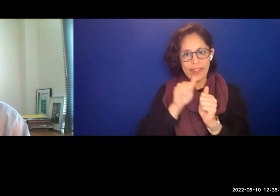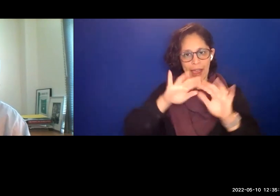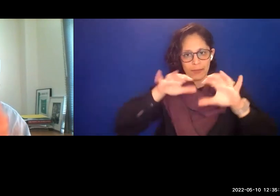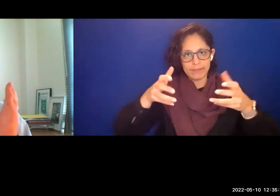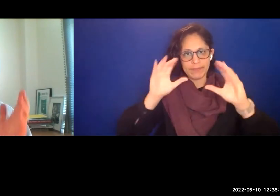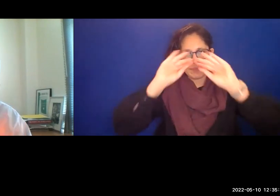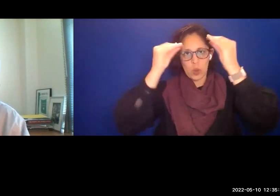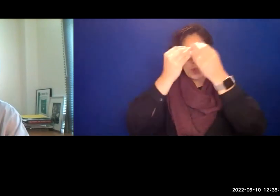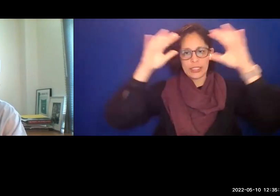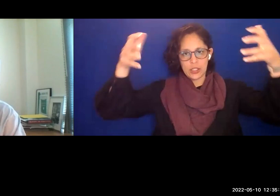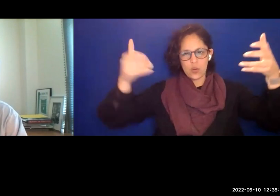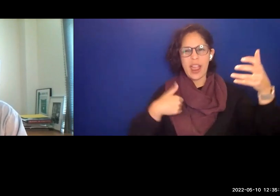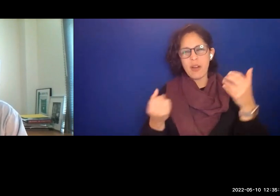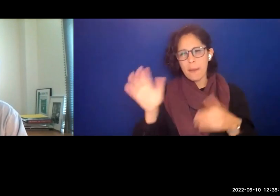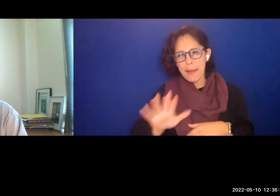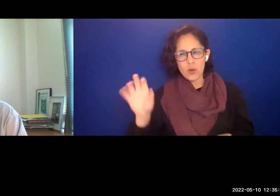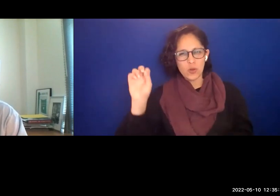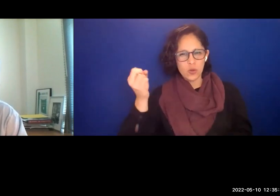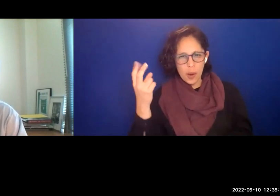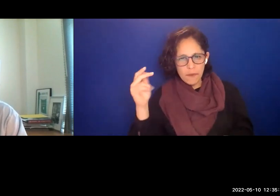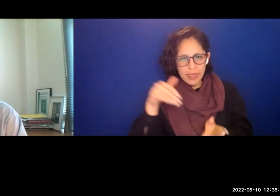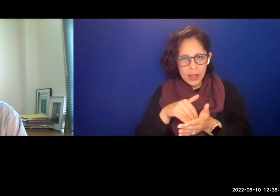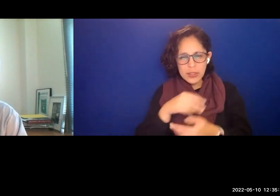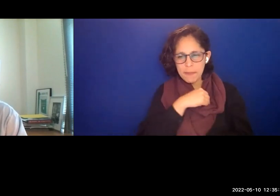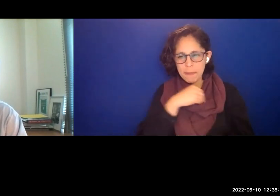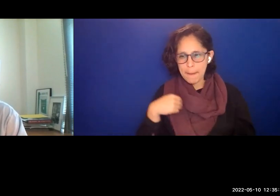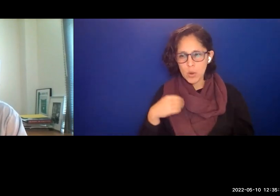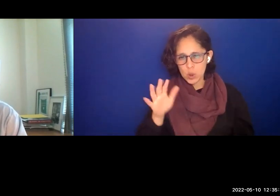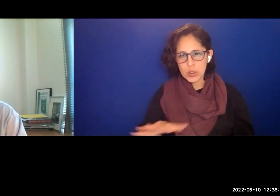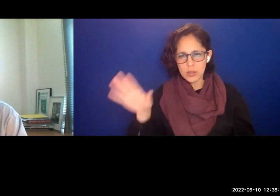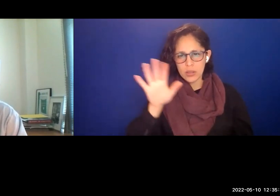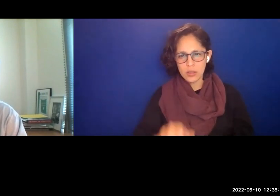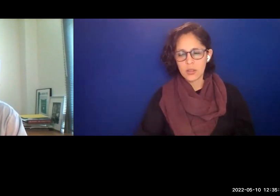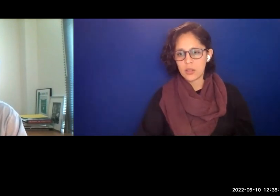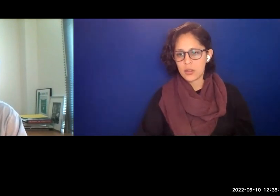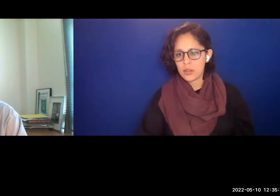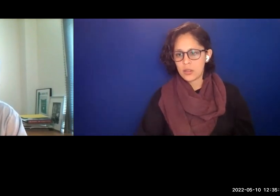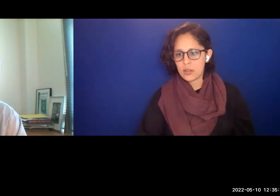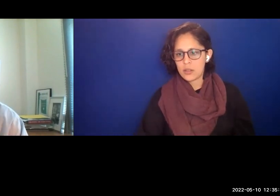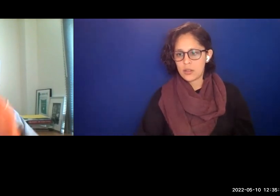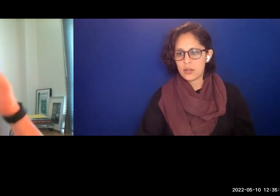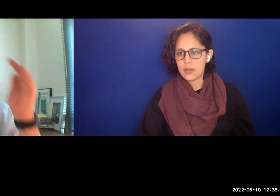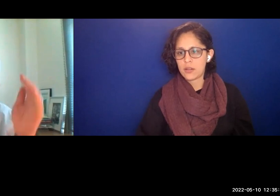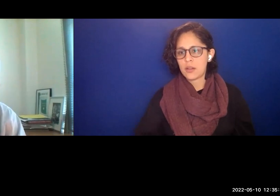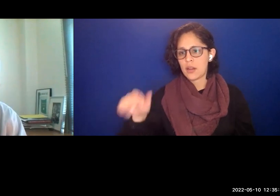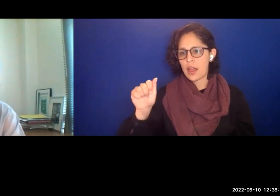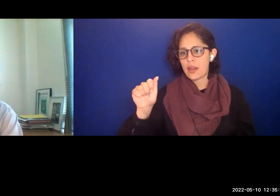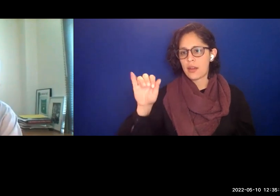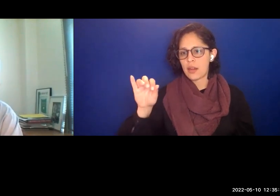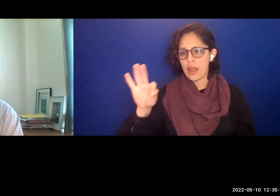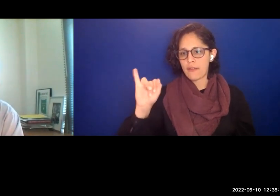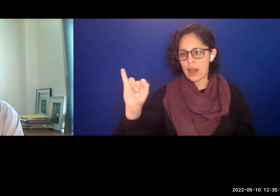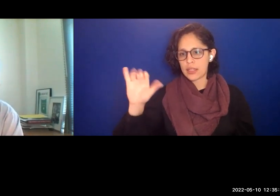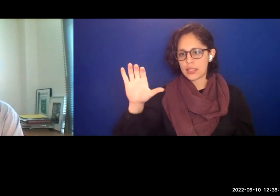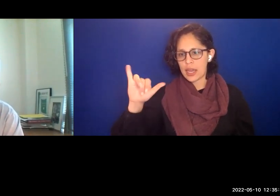We have about 12,000 or so members of AFL-CIO unions that coordinate together as a